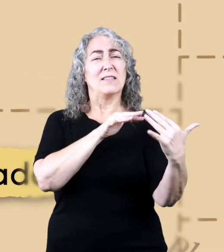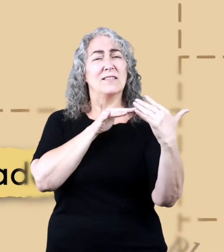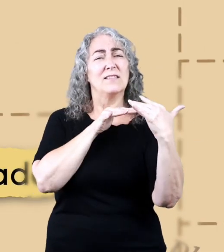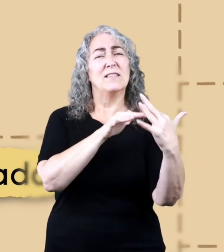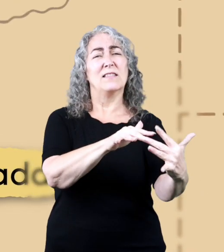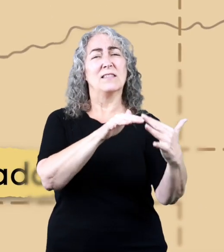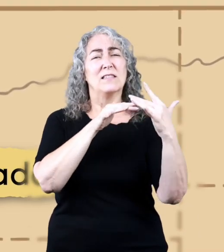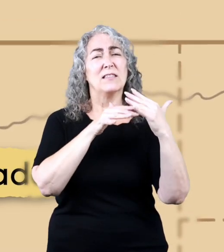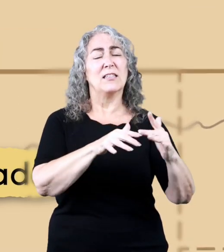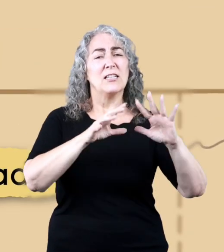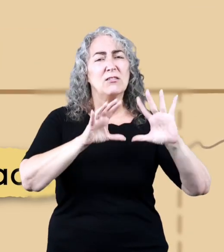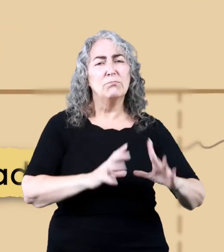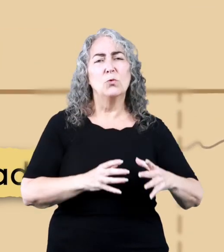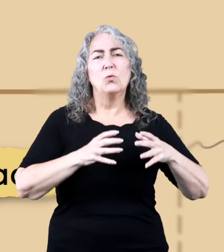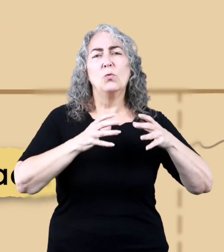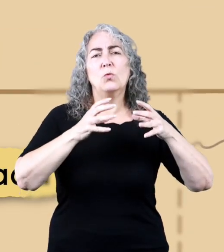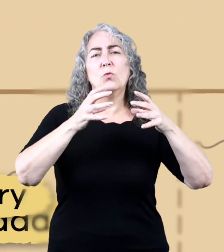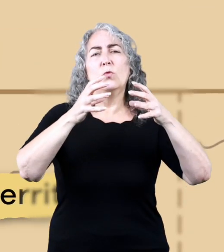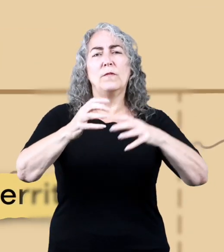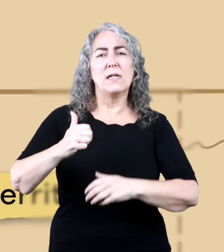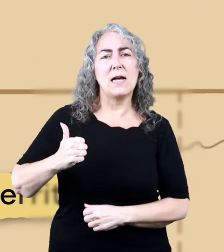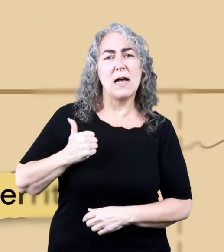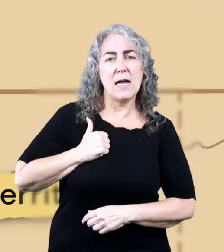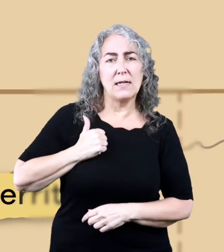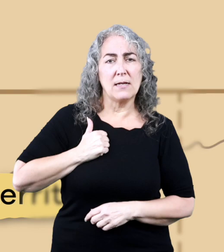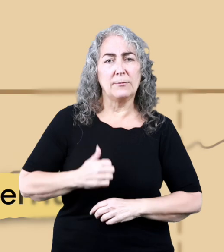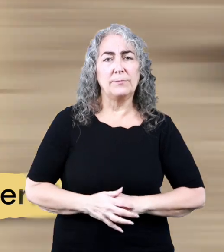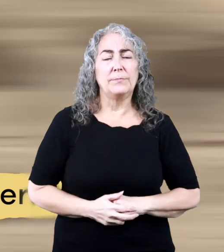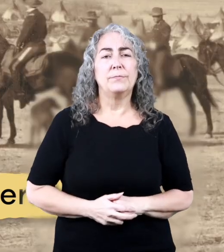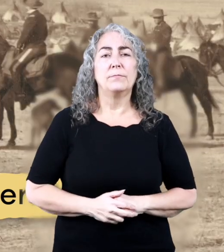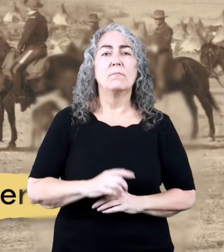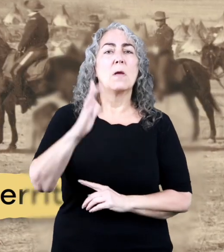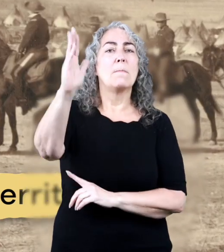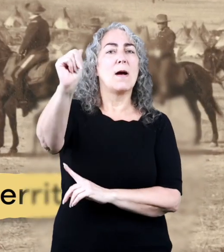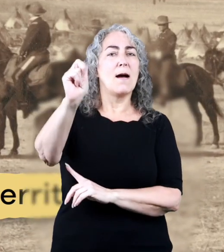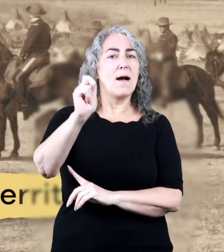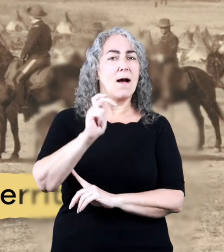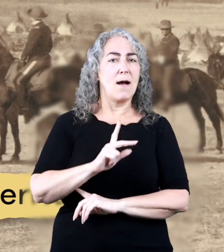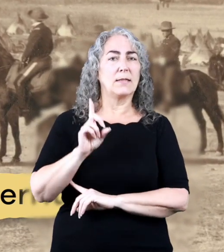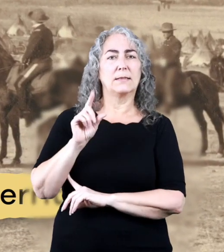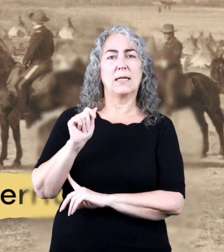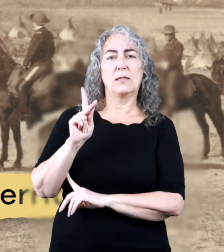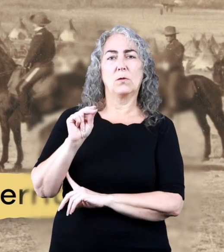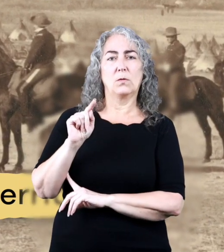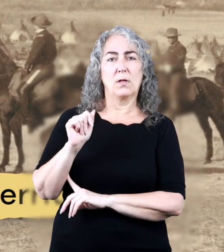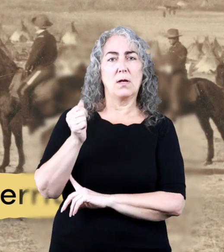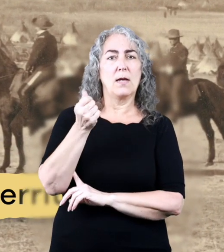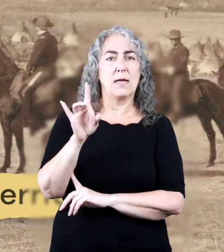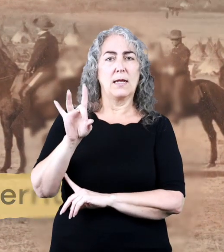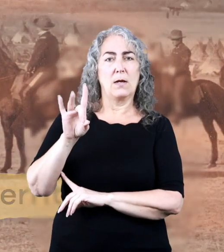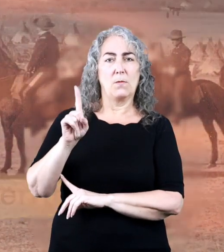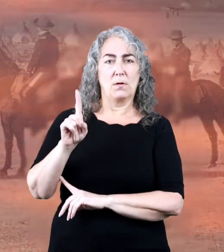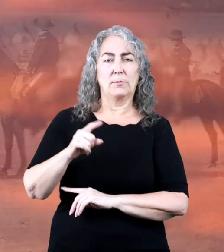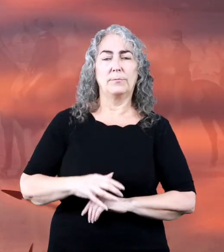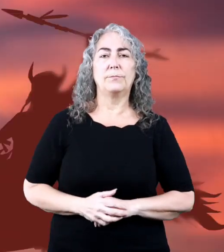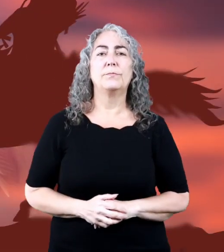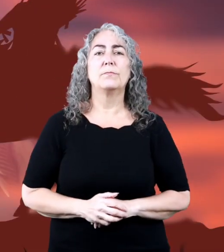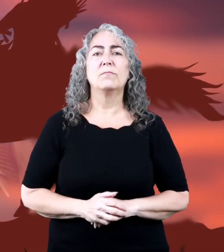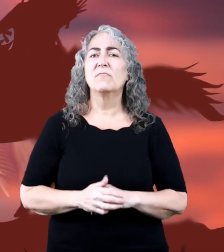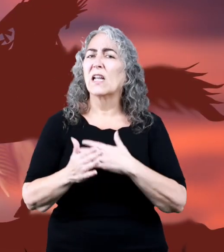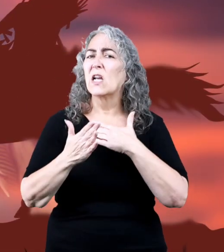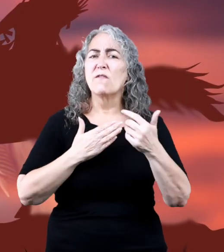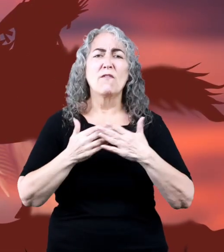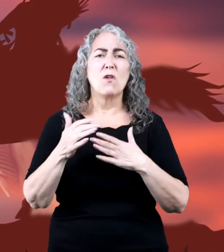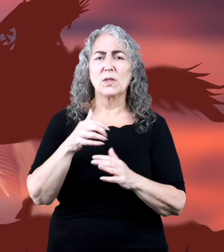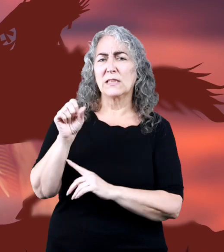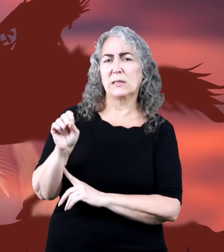Bull moved his tribe to Canada until 1881, when he returned to the Dakota Territory. Even though